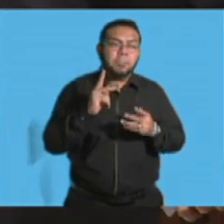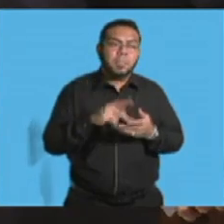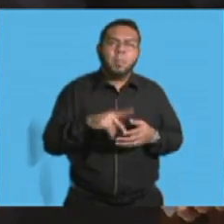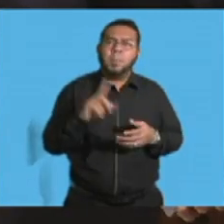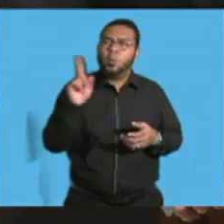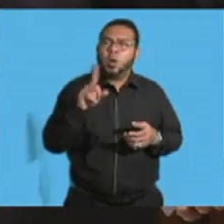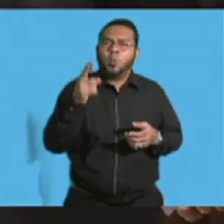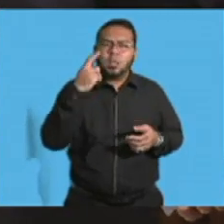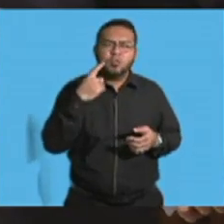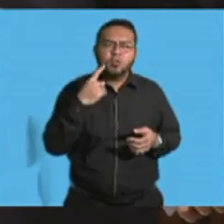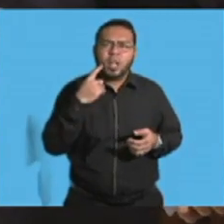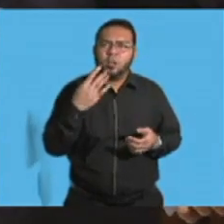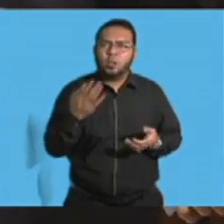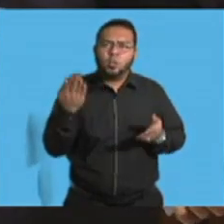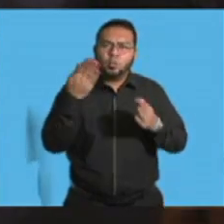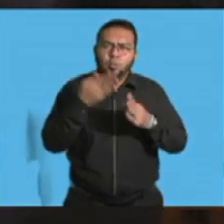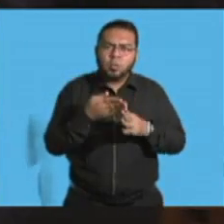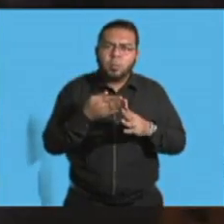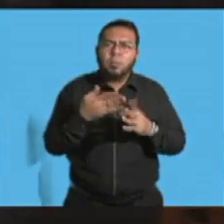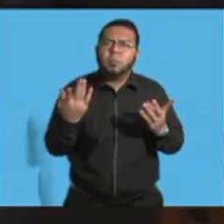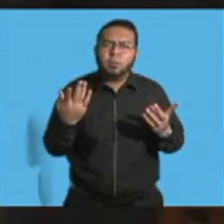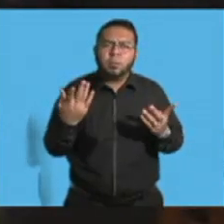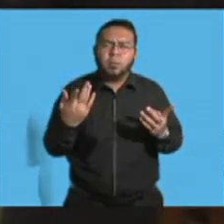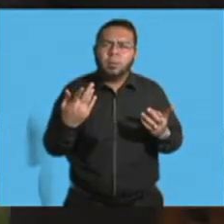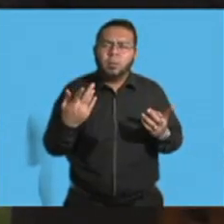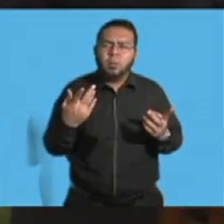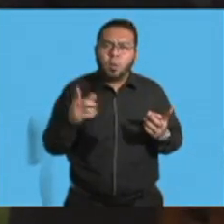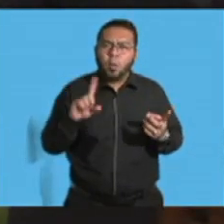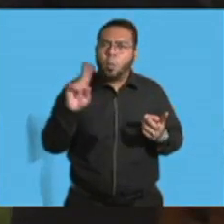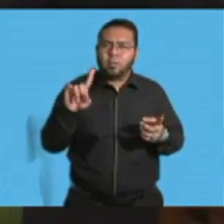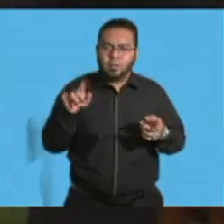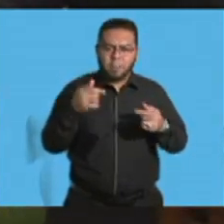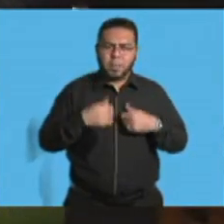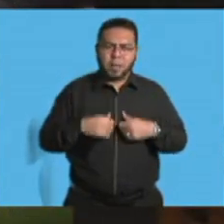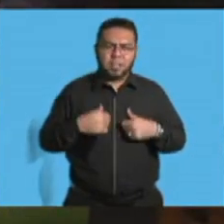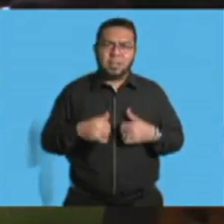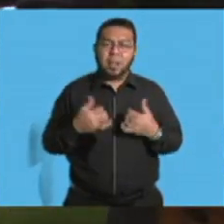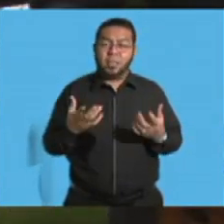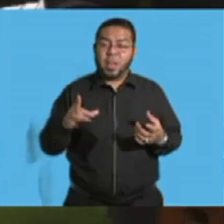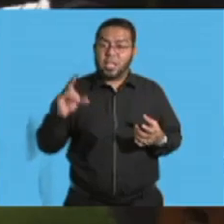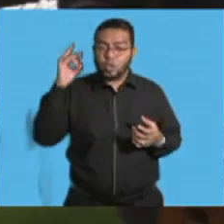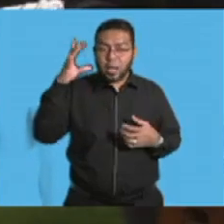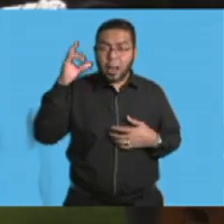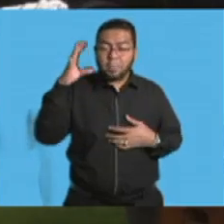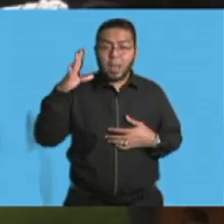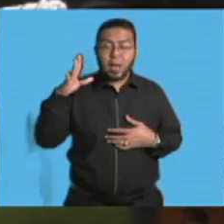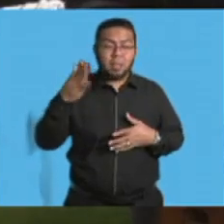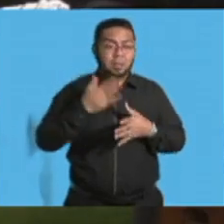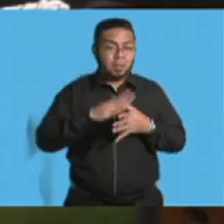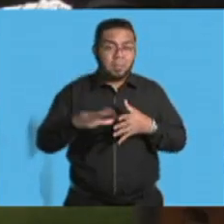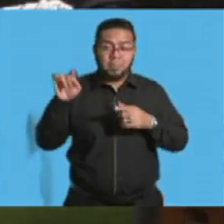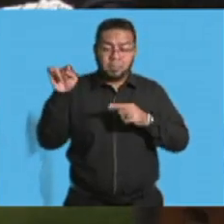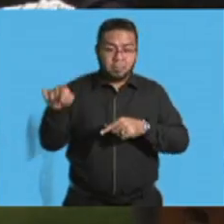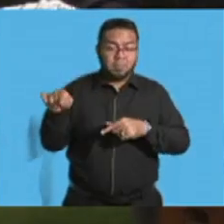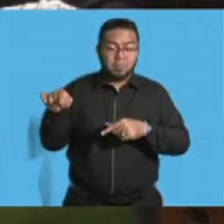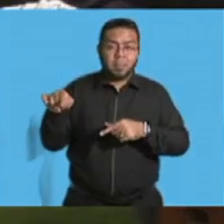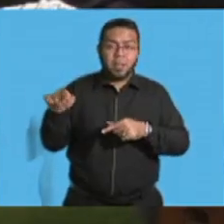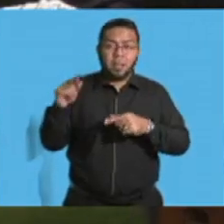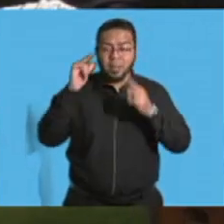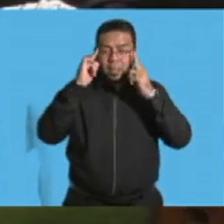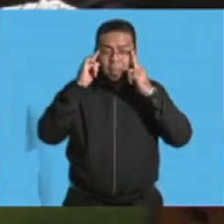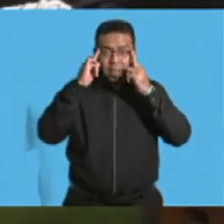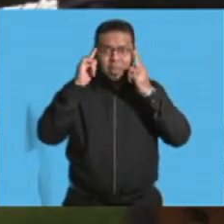are they trying to preach, Madam Speaker, is far different from what they're actually practicing. The Sodelpa camp, Madam Speaker,